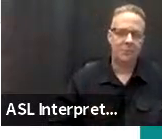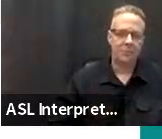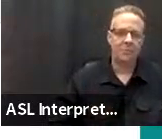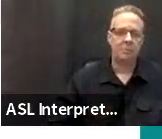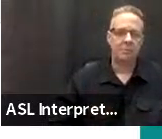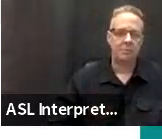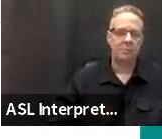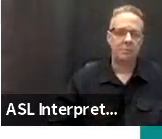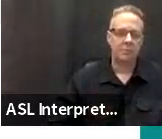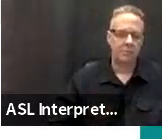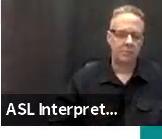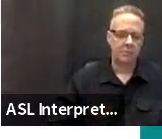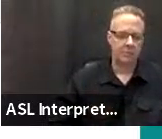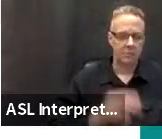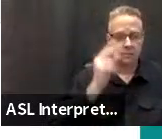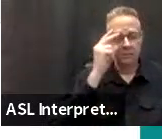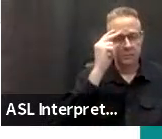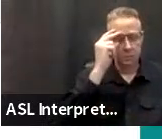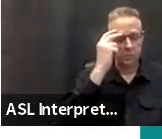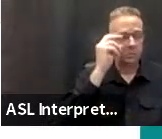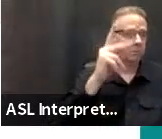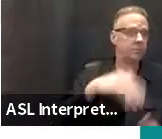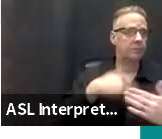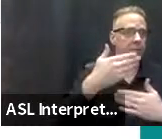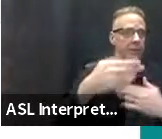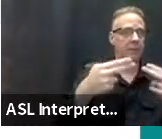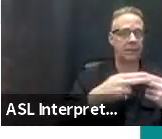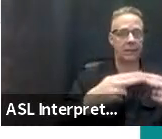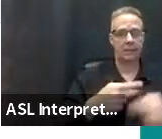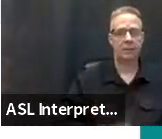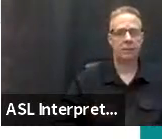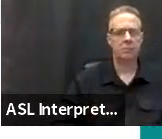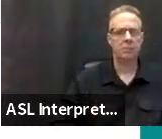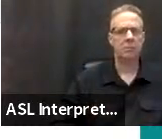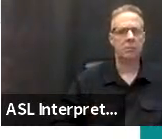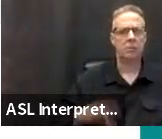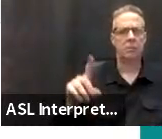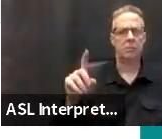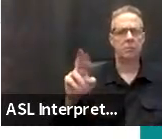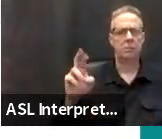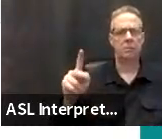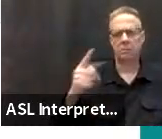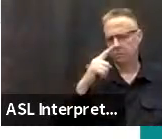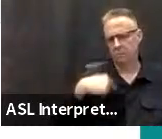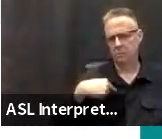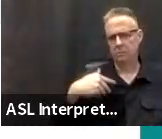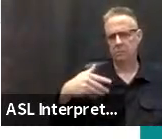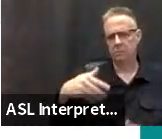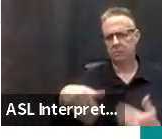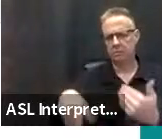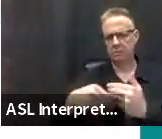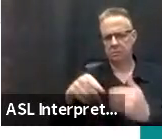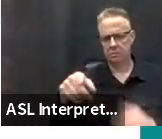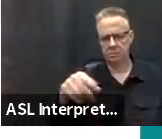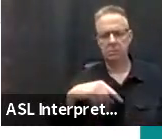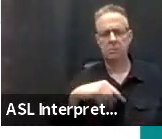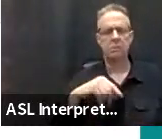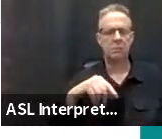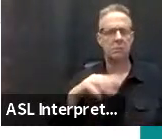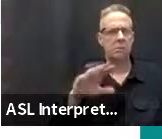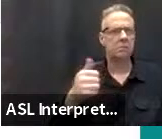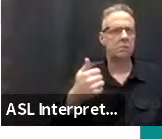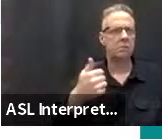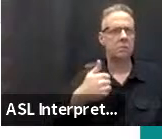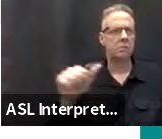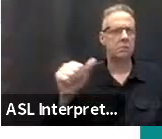All right, well, let's go to the next slide. Derek, Tom Baltus, if I can jump in real quick. Sure. Has